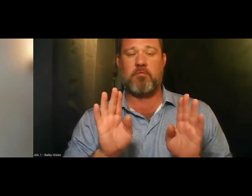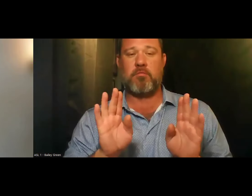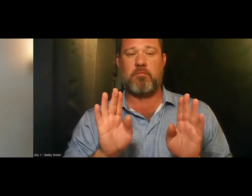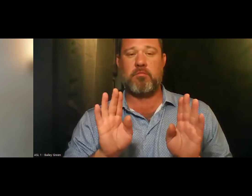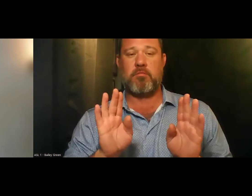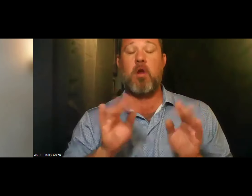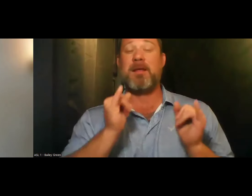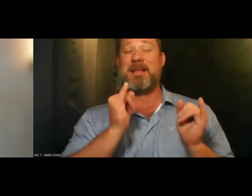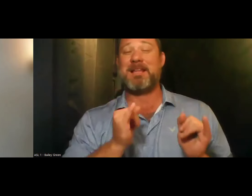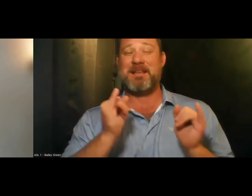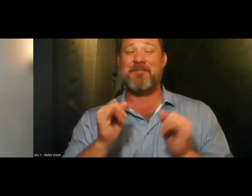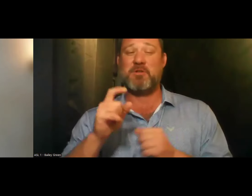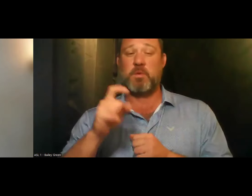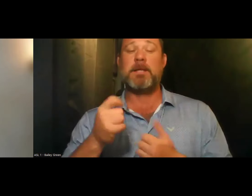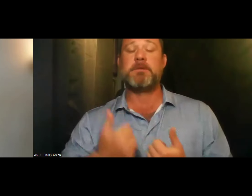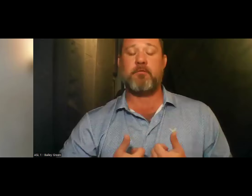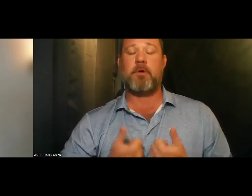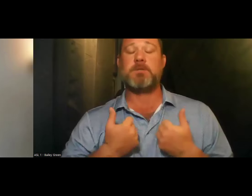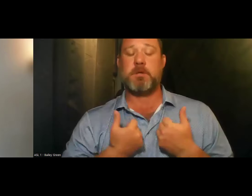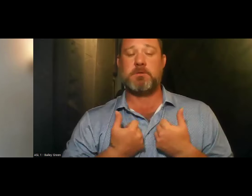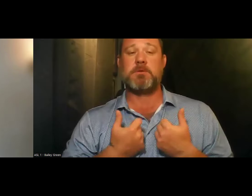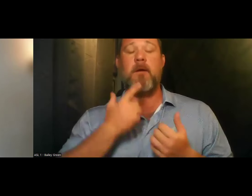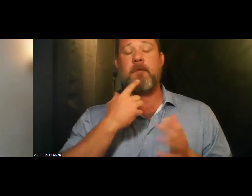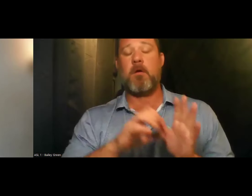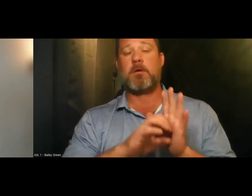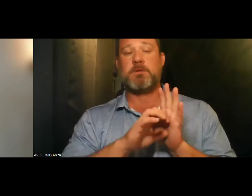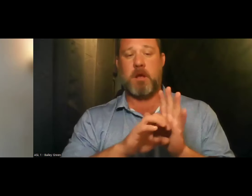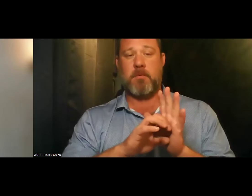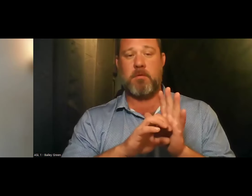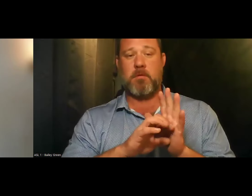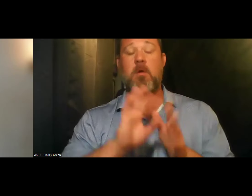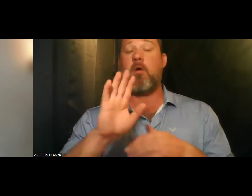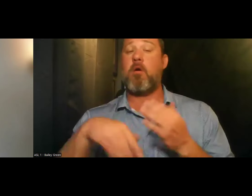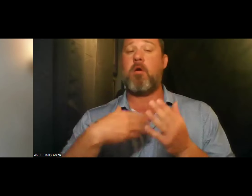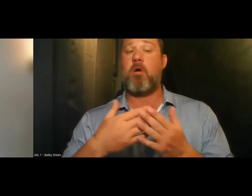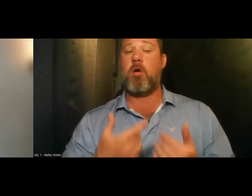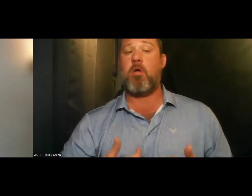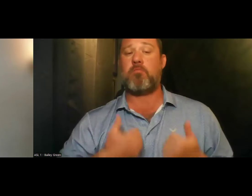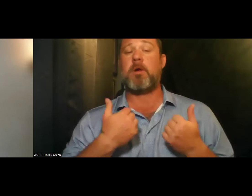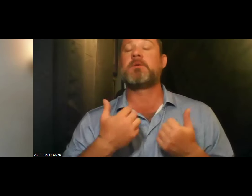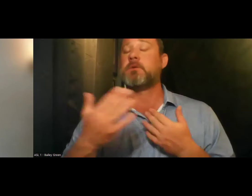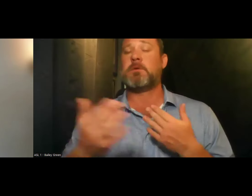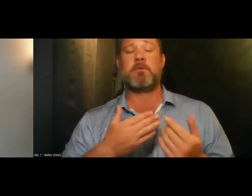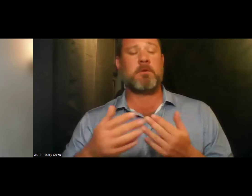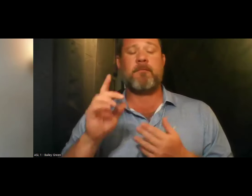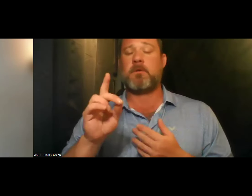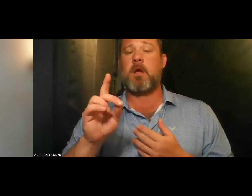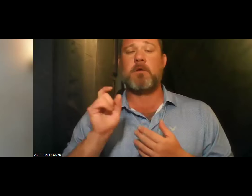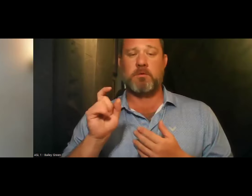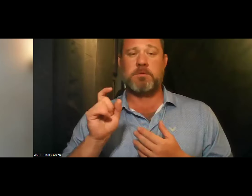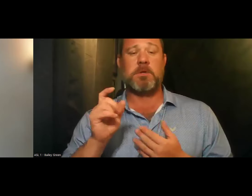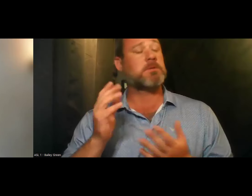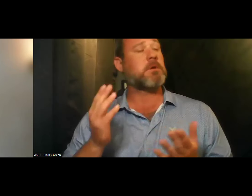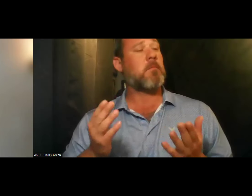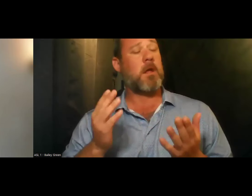based on individual needs of residents. For example, all residents, regardless of their diagnosis, may or